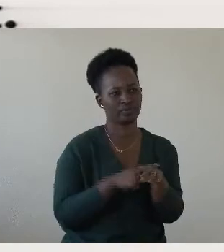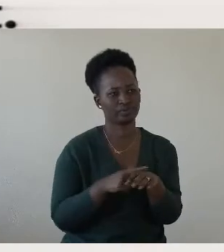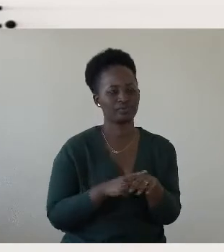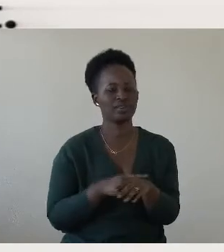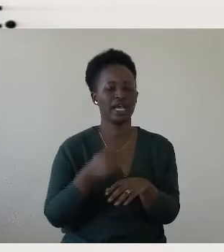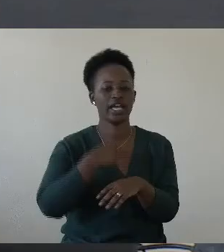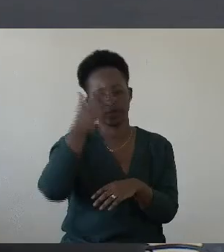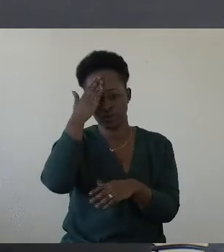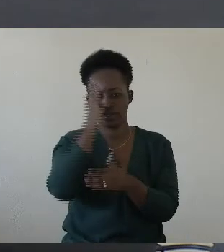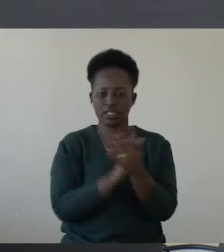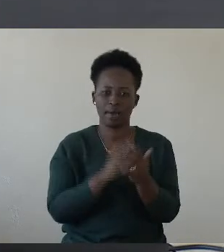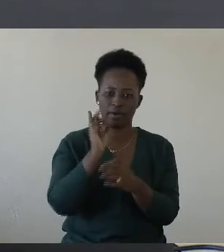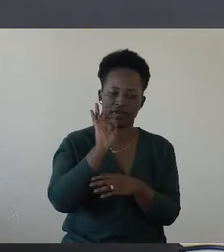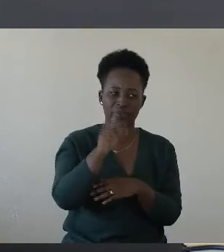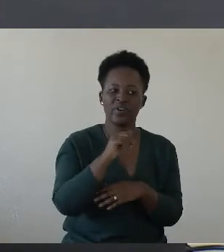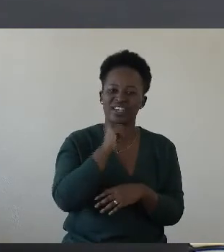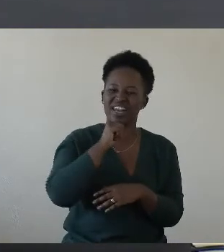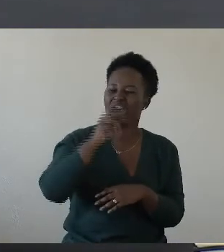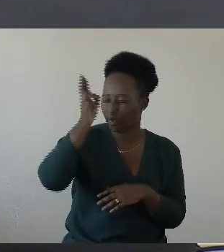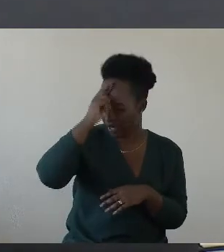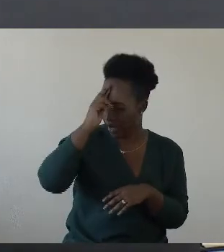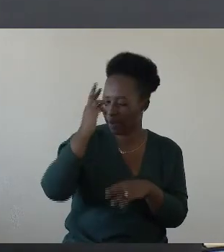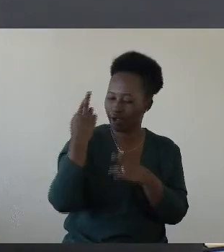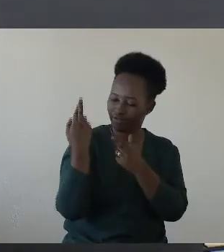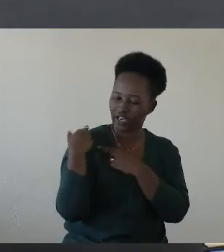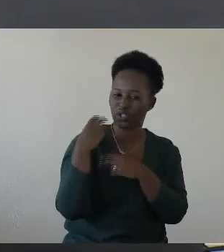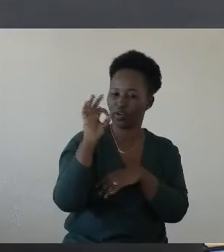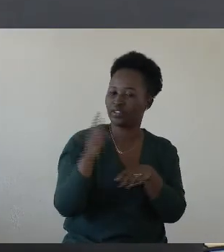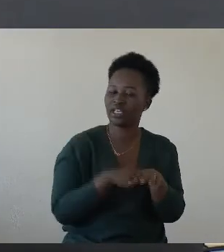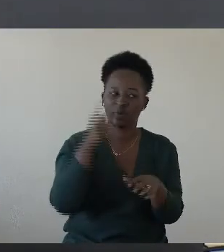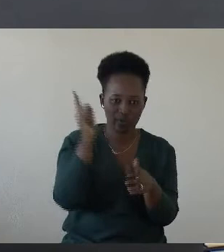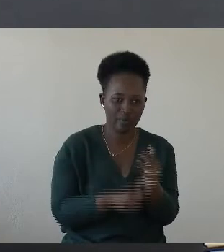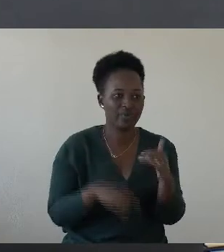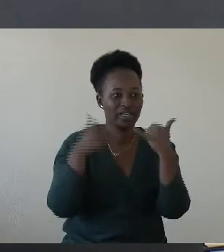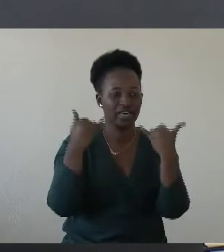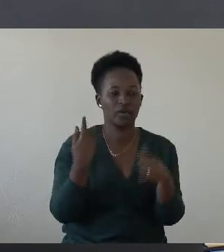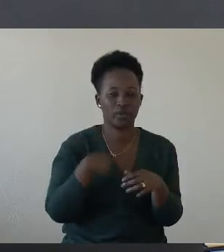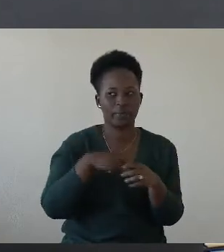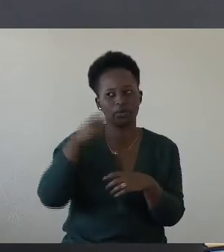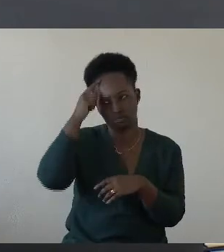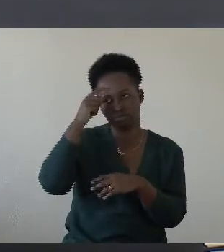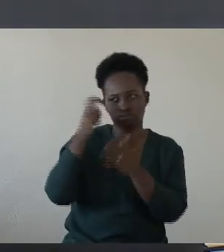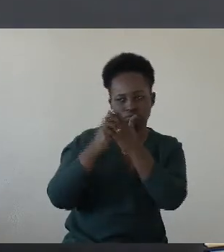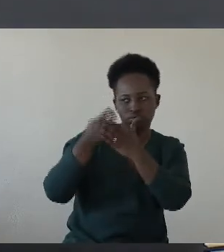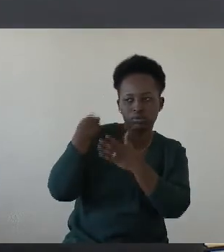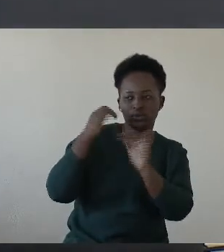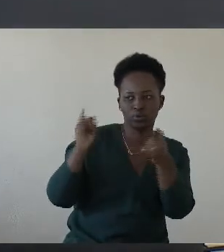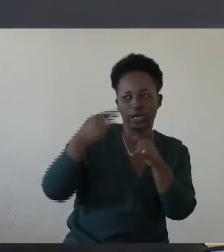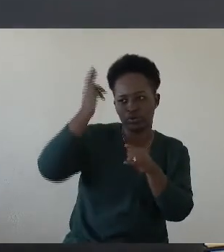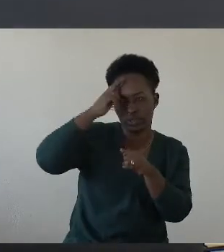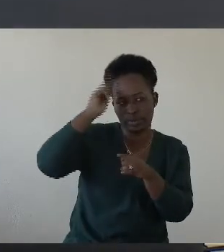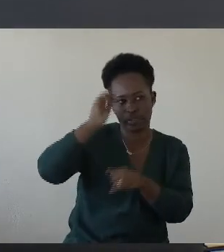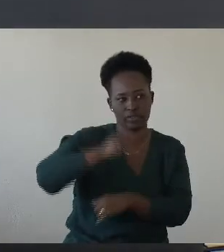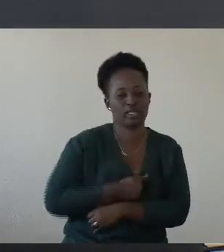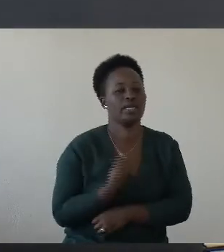don't remember what are the functions of the skin. But let us first refresh back and we try to remind ourselves.